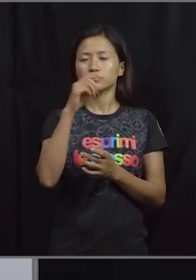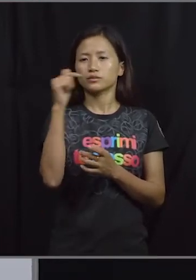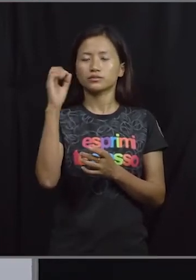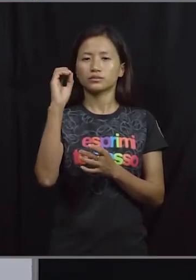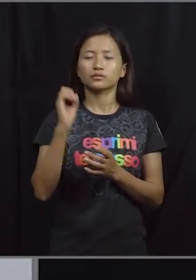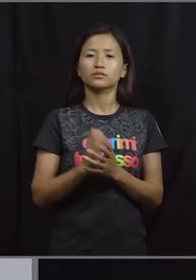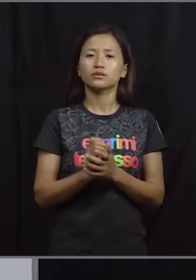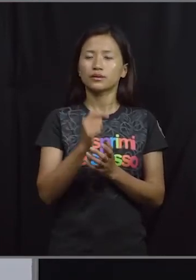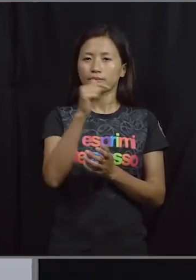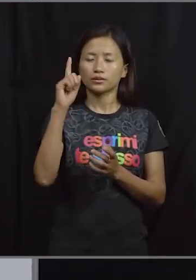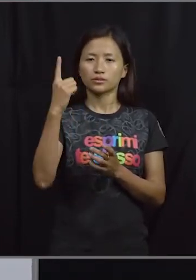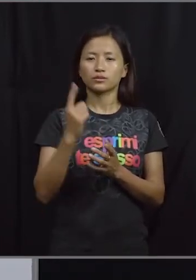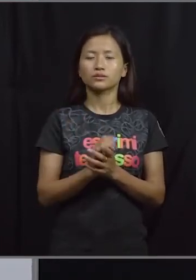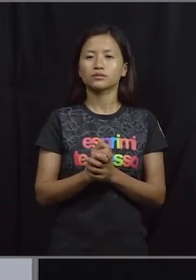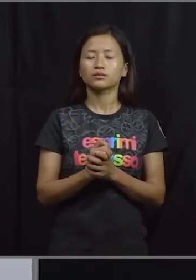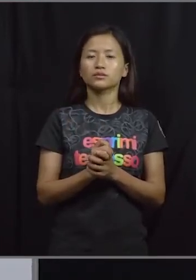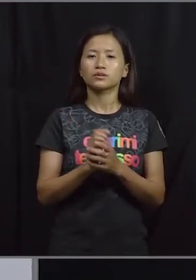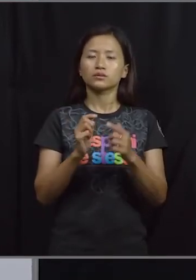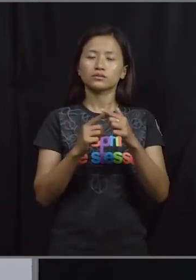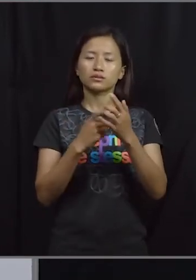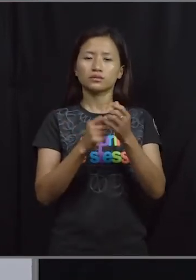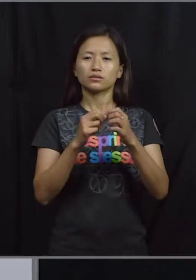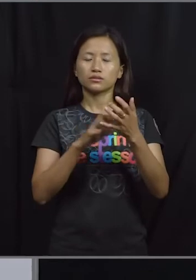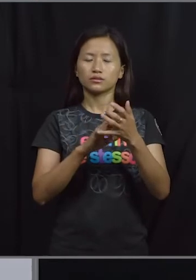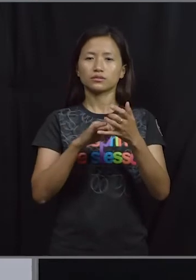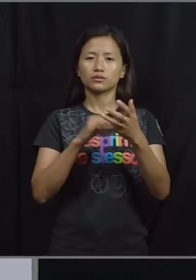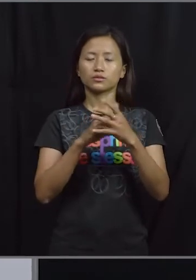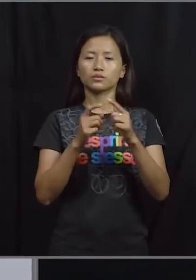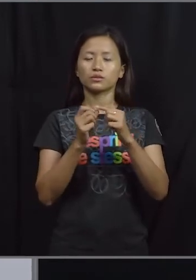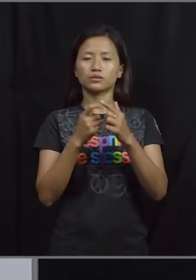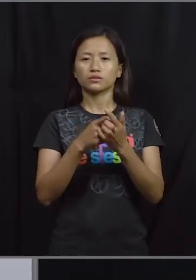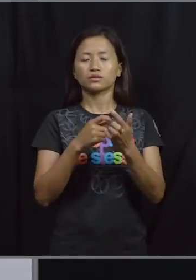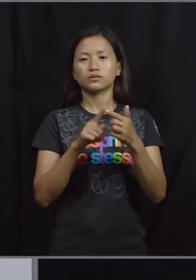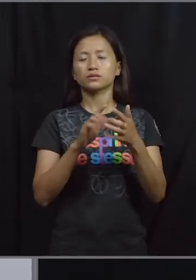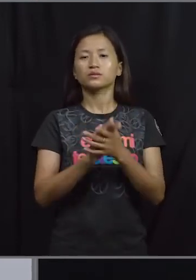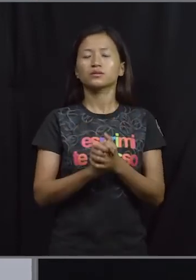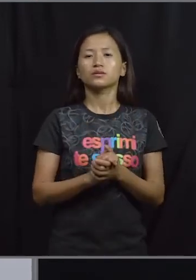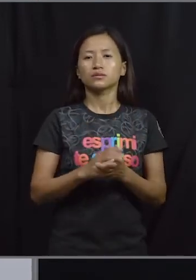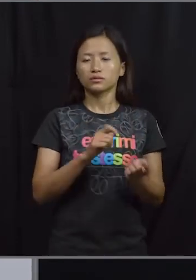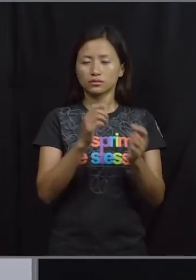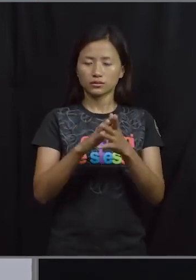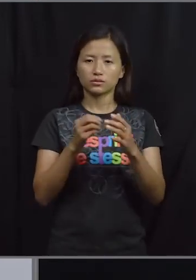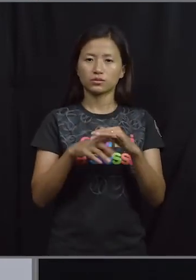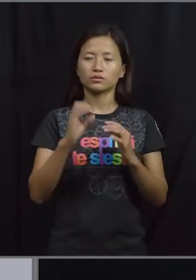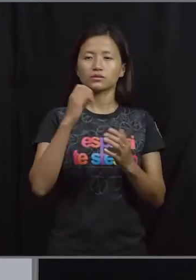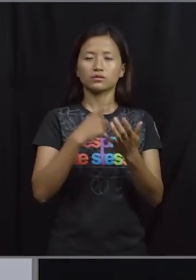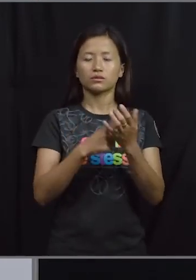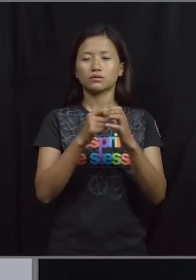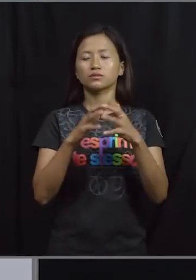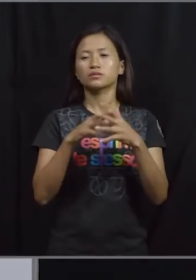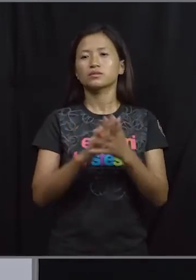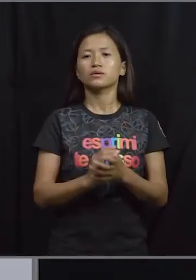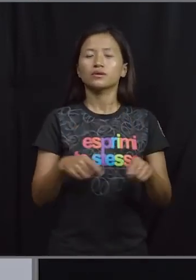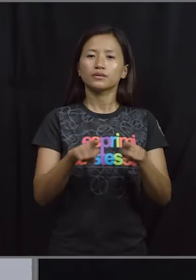1 -1 transpose. Okay, let us interchange the rows and columns. So what do we